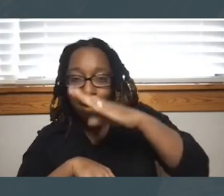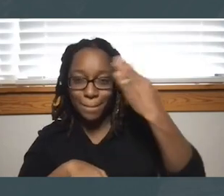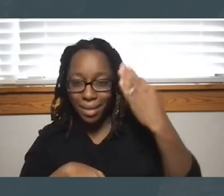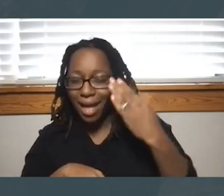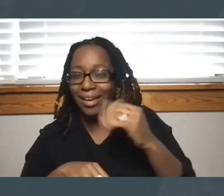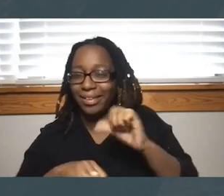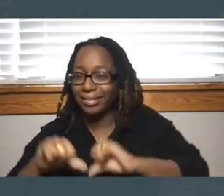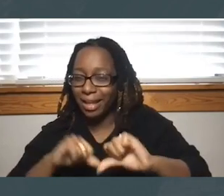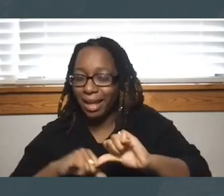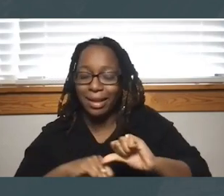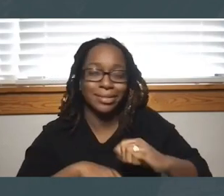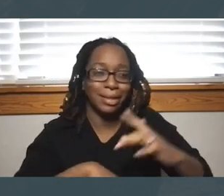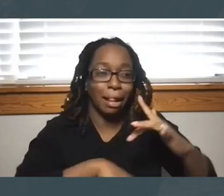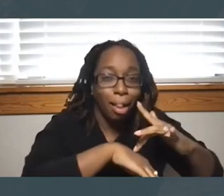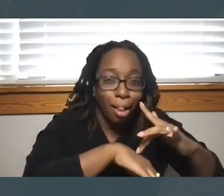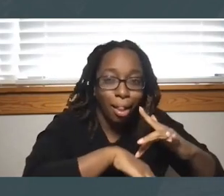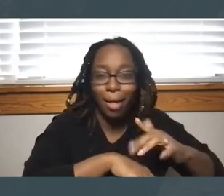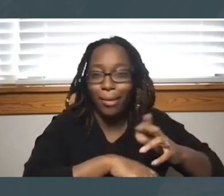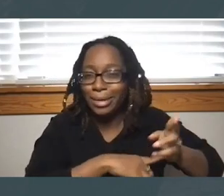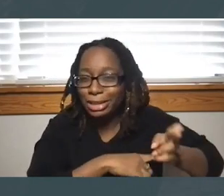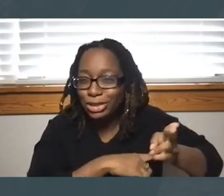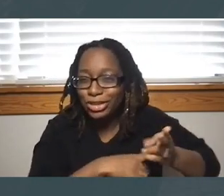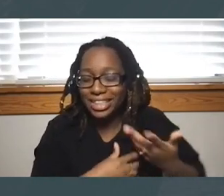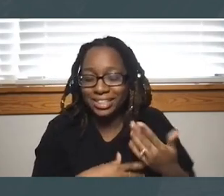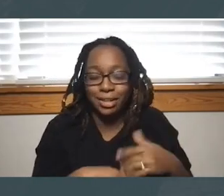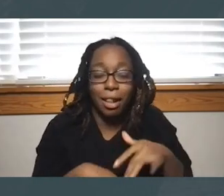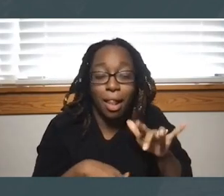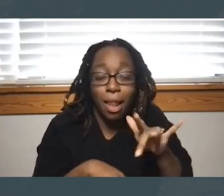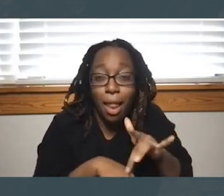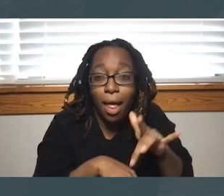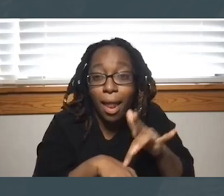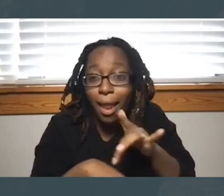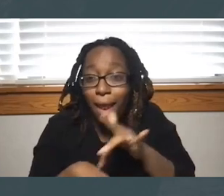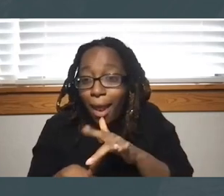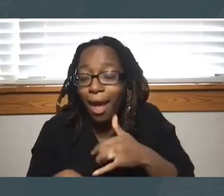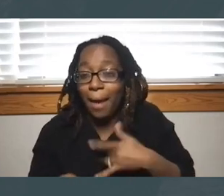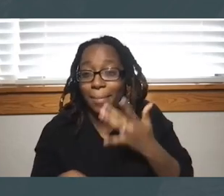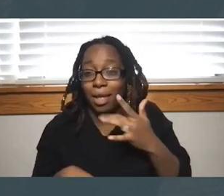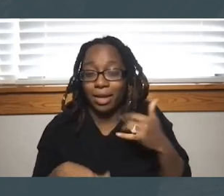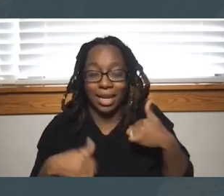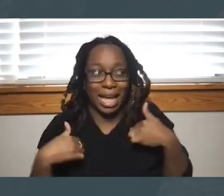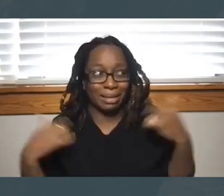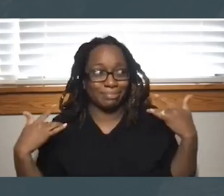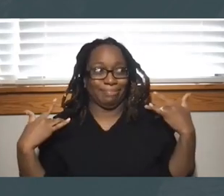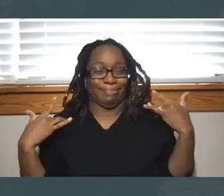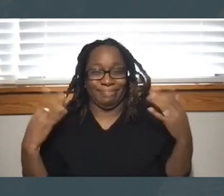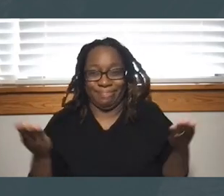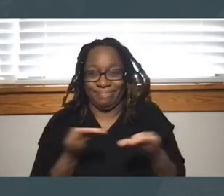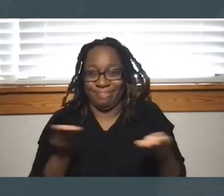dabble. So, you know, I'm lucky I'm just facilitating.